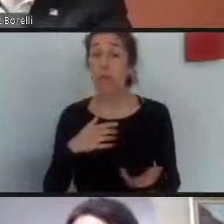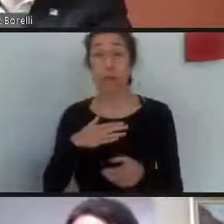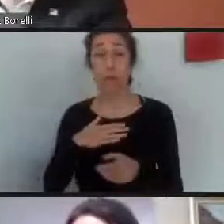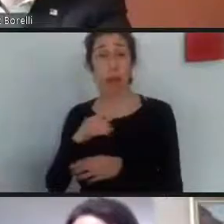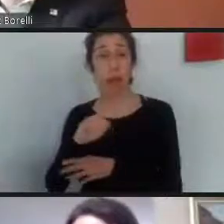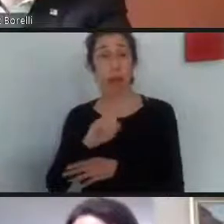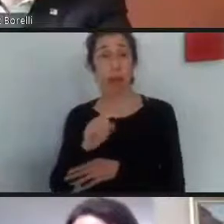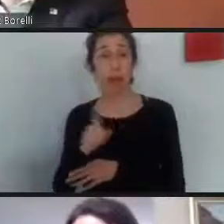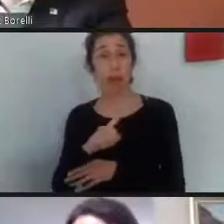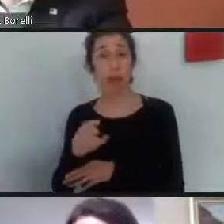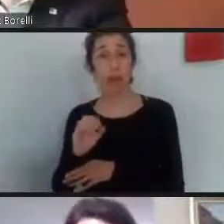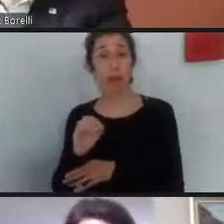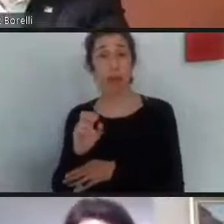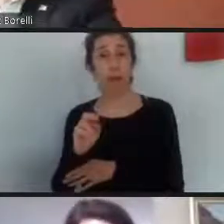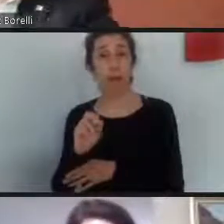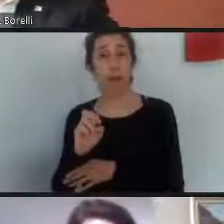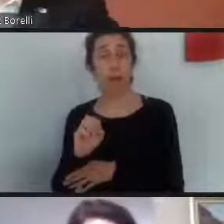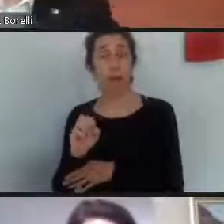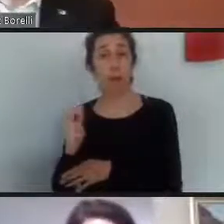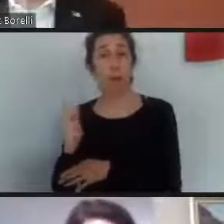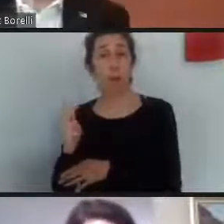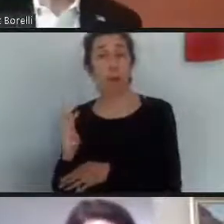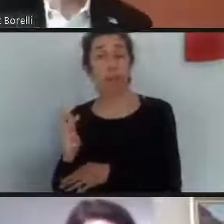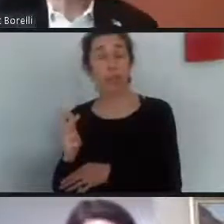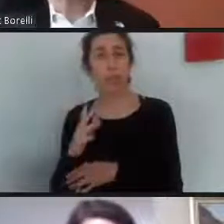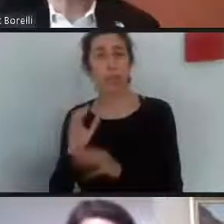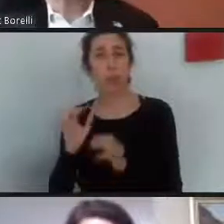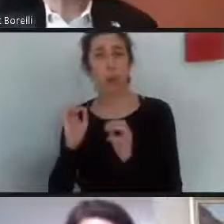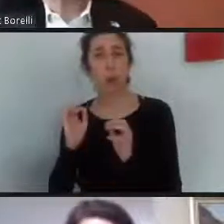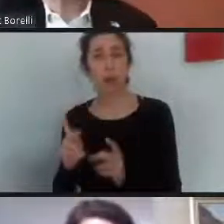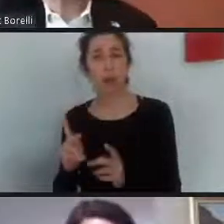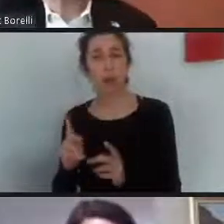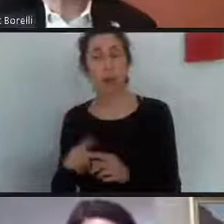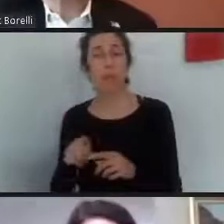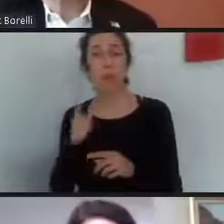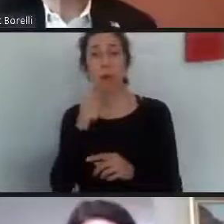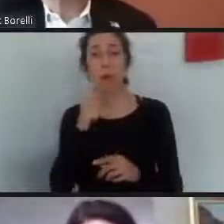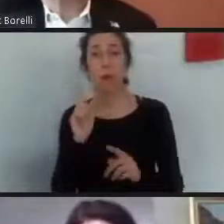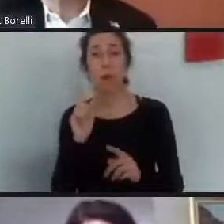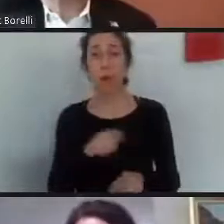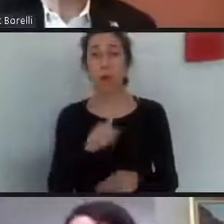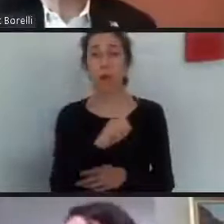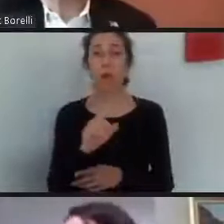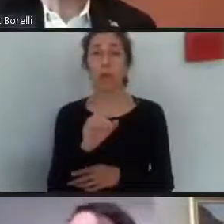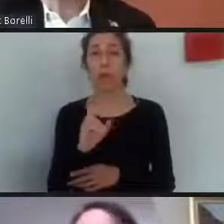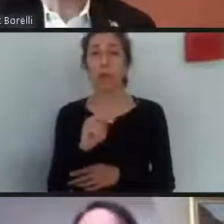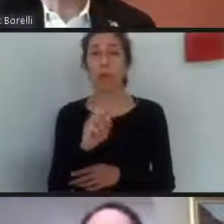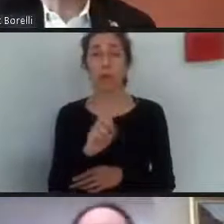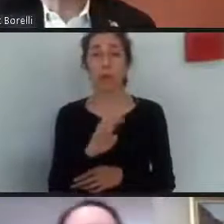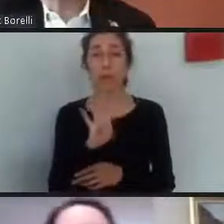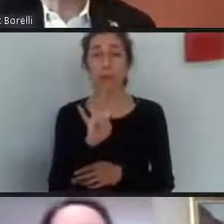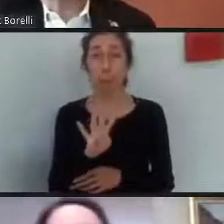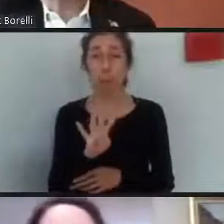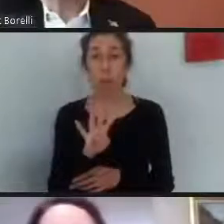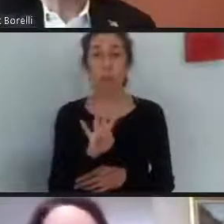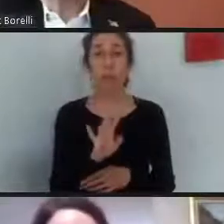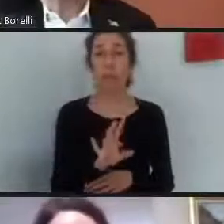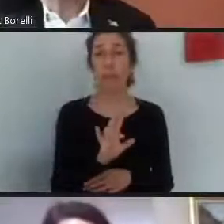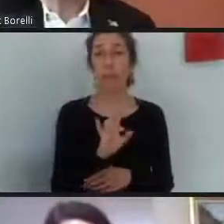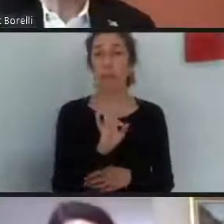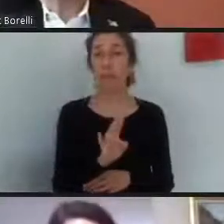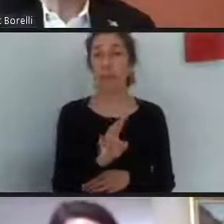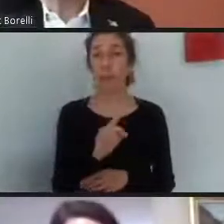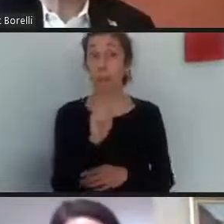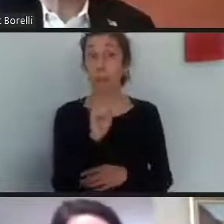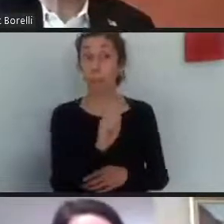Soane, where I go to Auburndale in Jamaica. But what about Soane Fair 4 and Soane Fair 7, where Nassau County